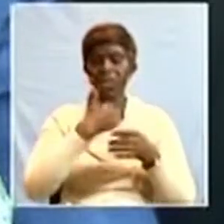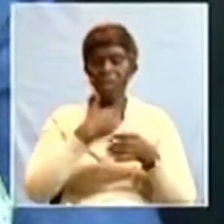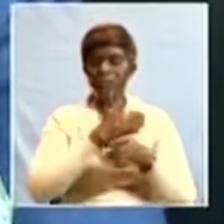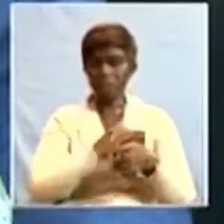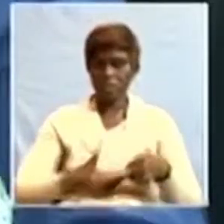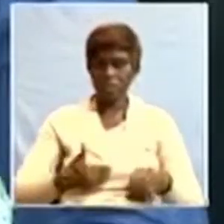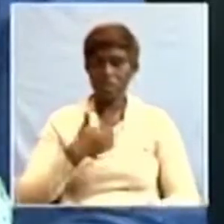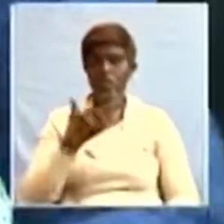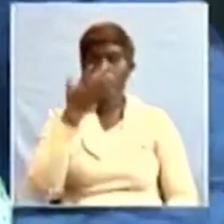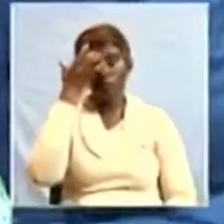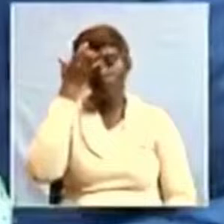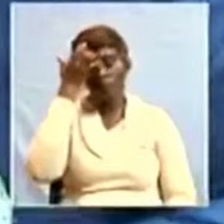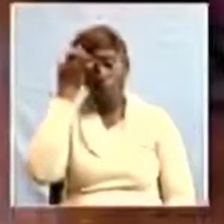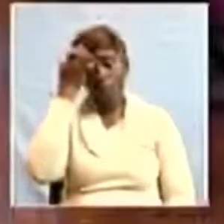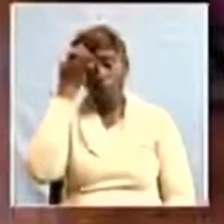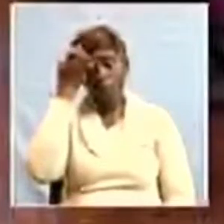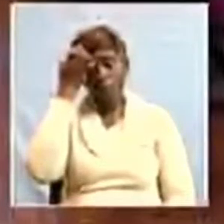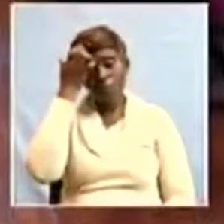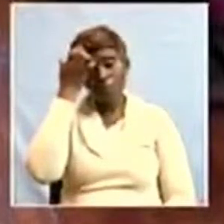seriousness.